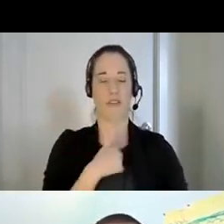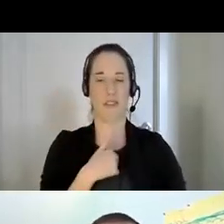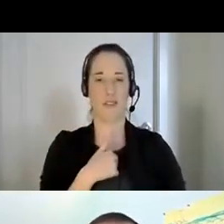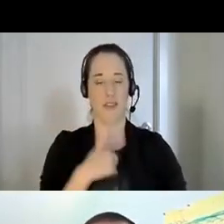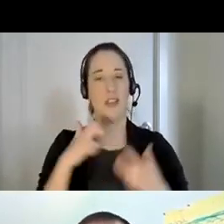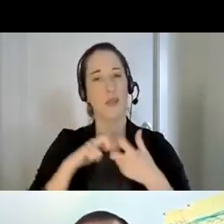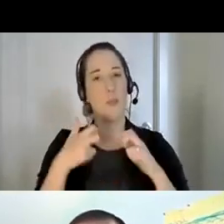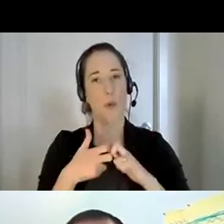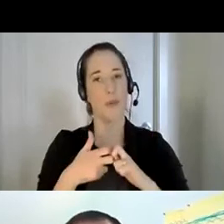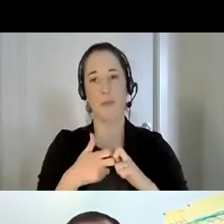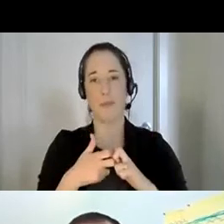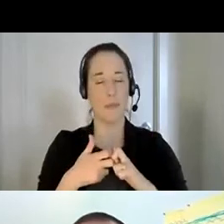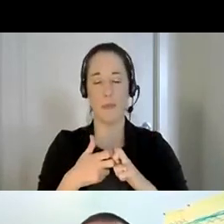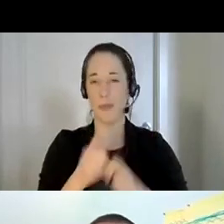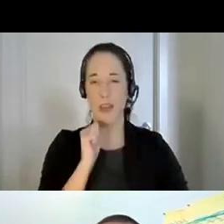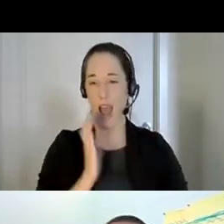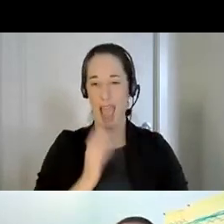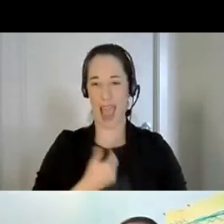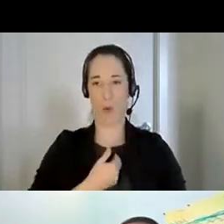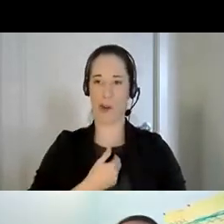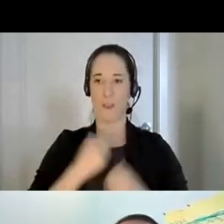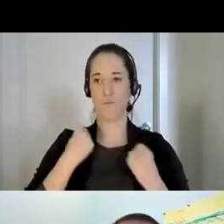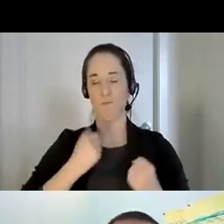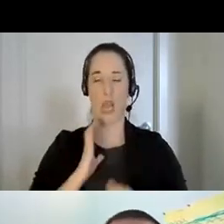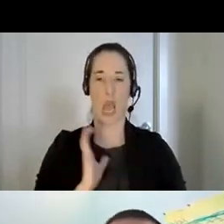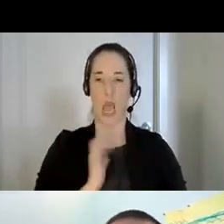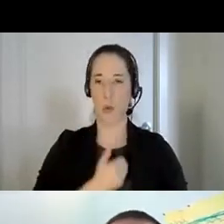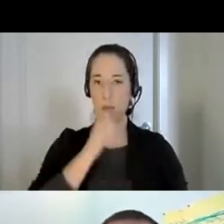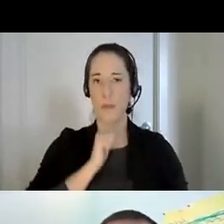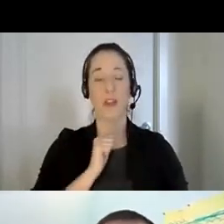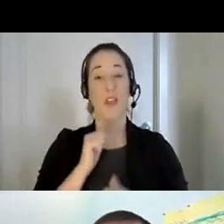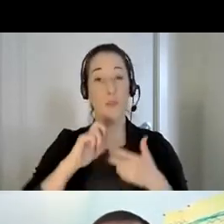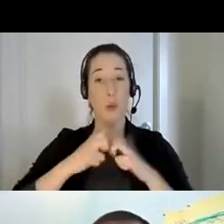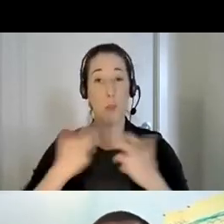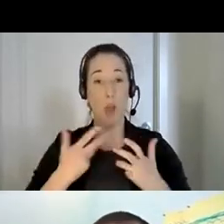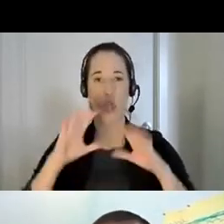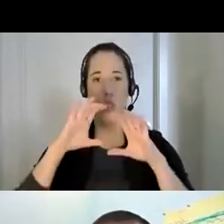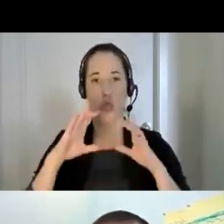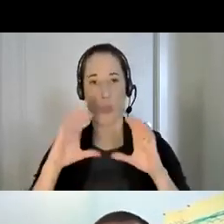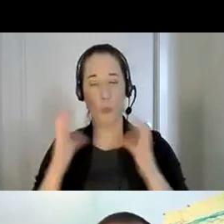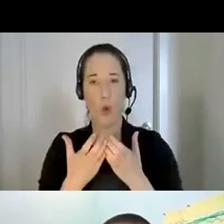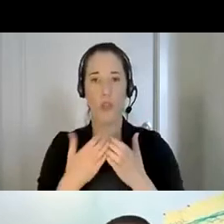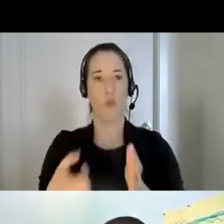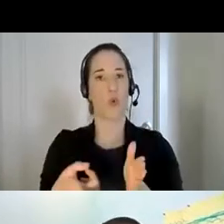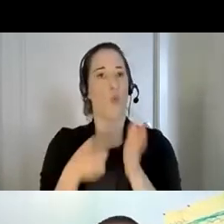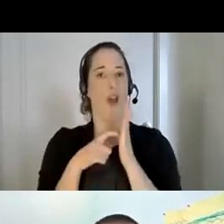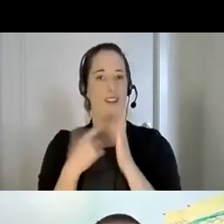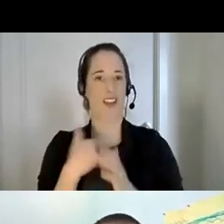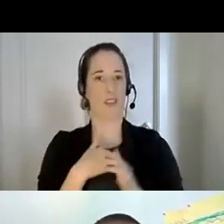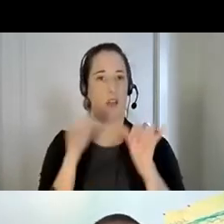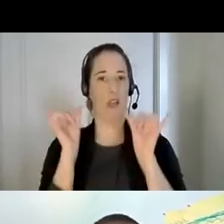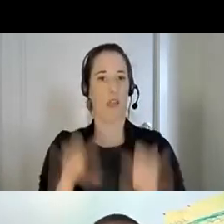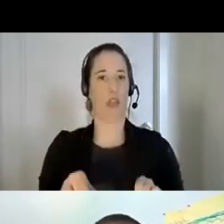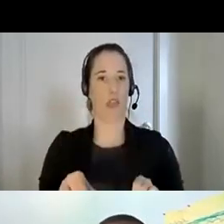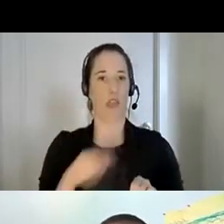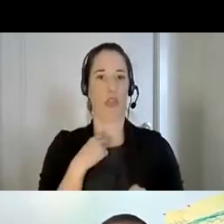is not our resilience. The problem is a world that constantly requires our resilience. And again, our